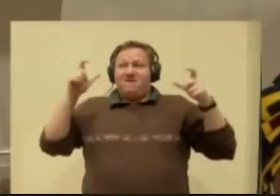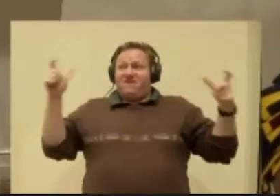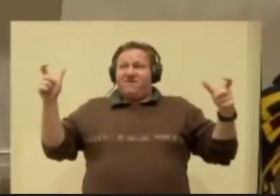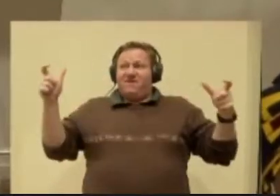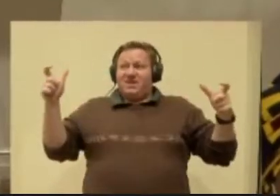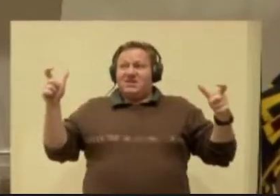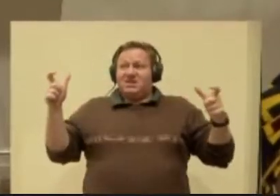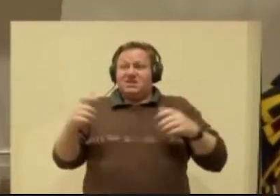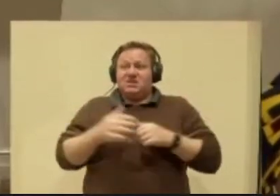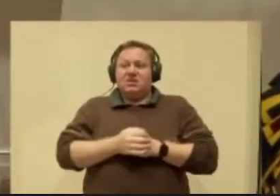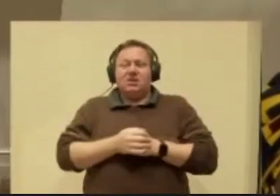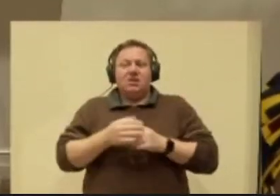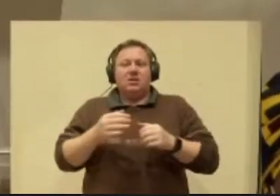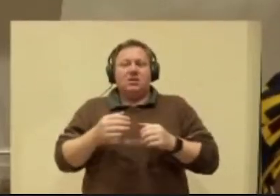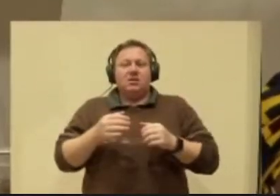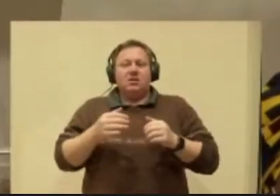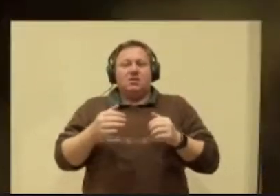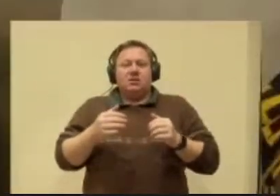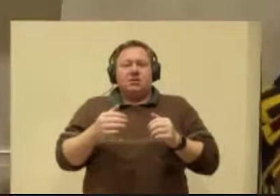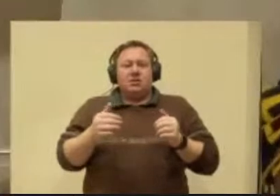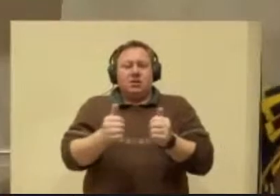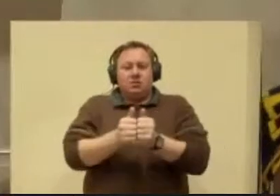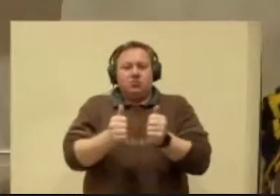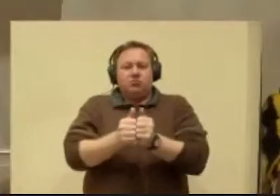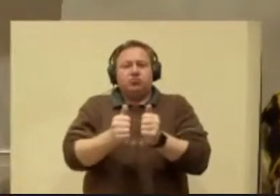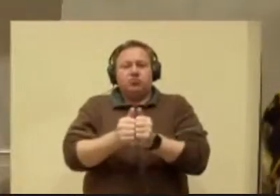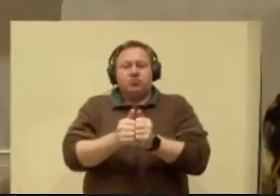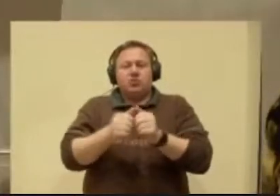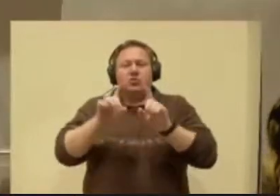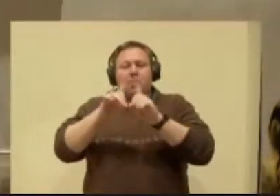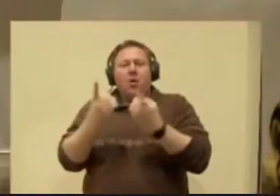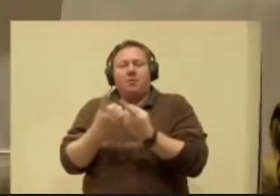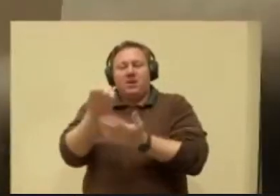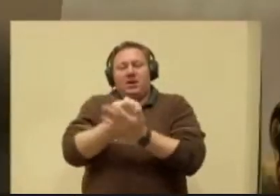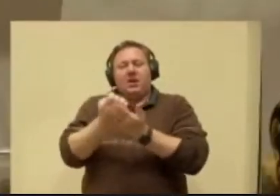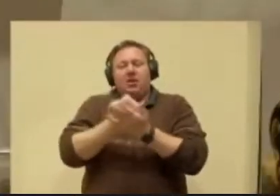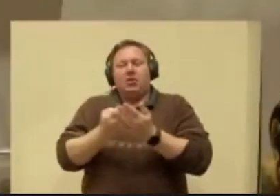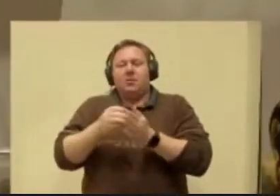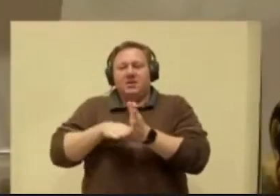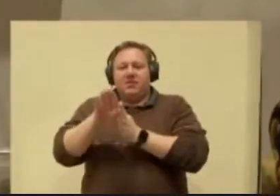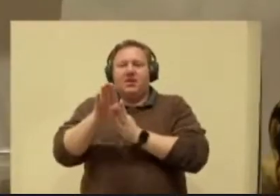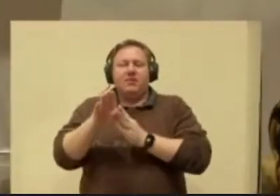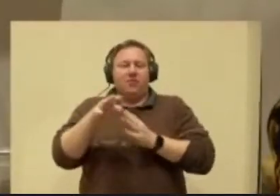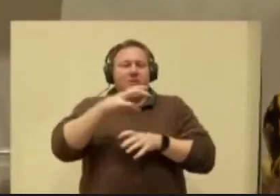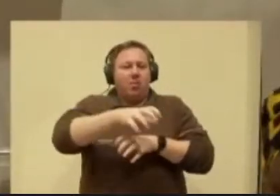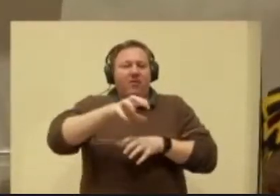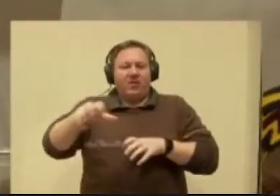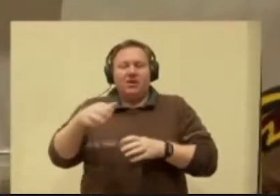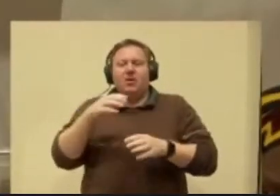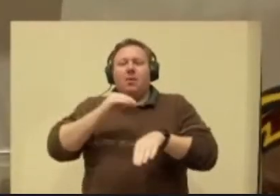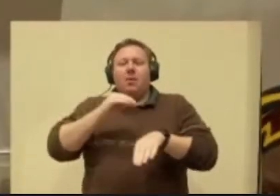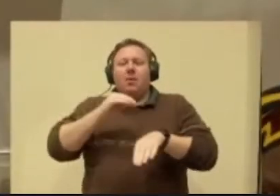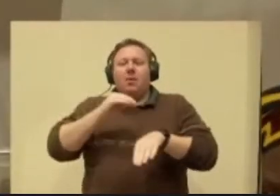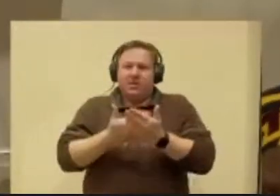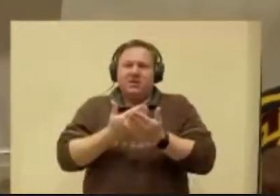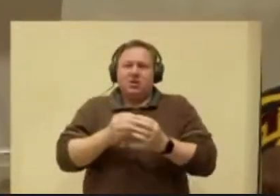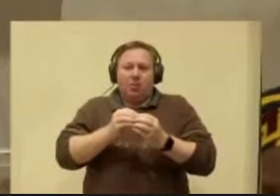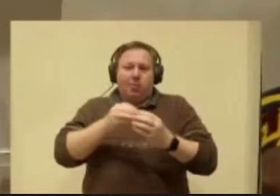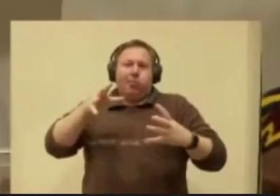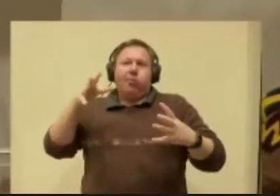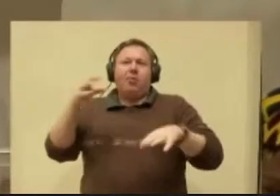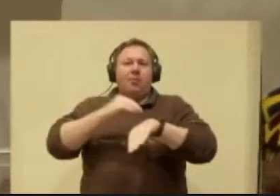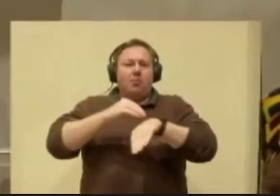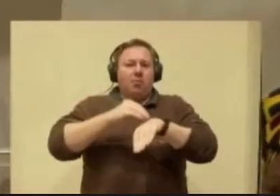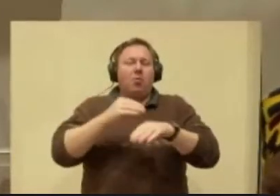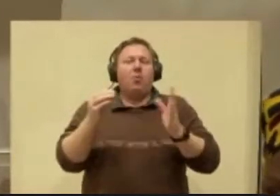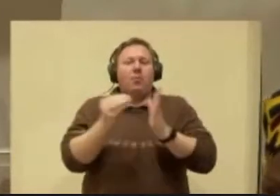approach is to partner with the department of um economic development in the province so that we unleash more potential in terms